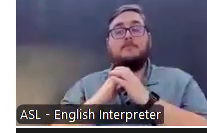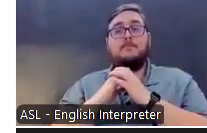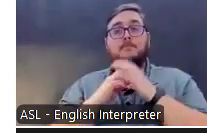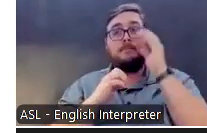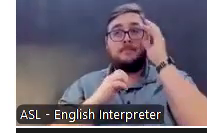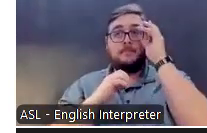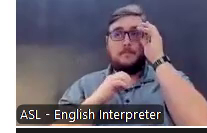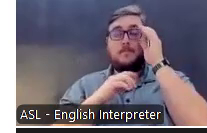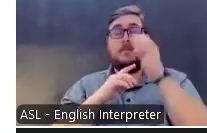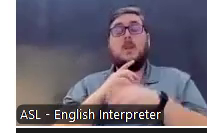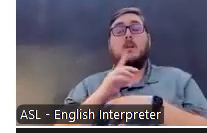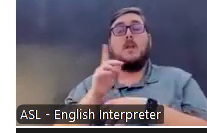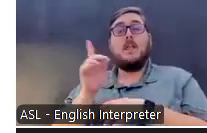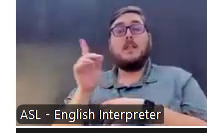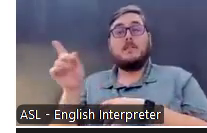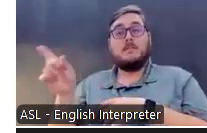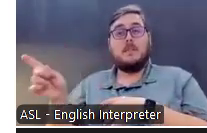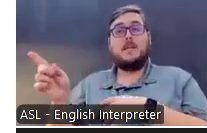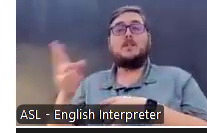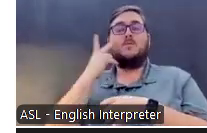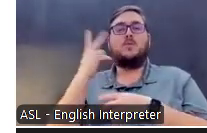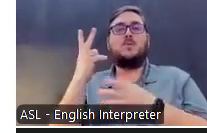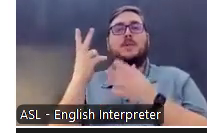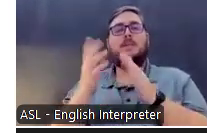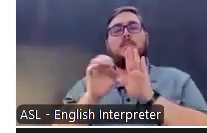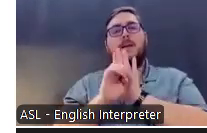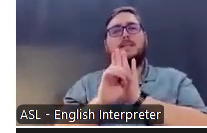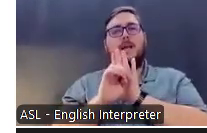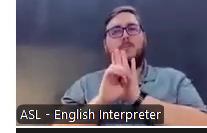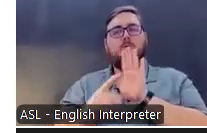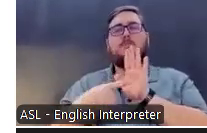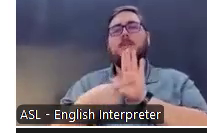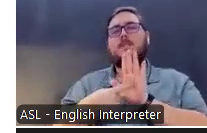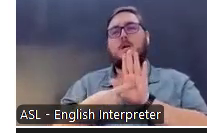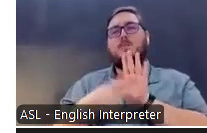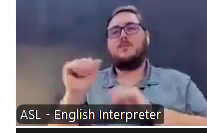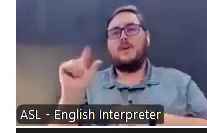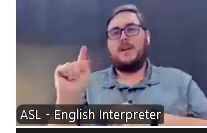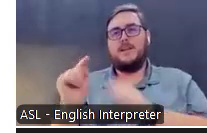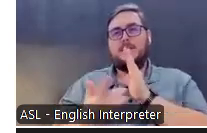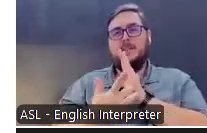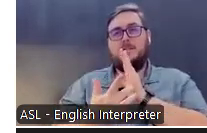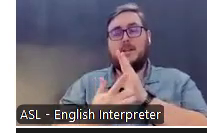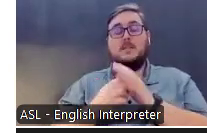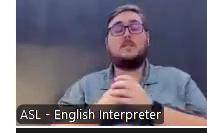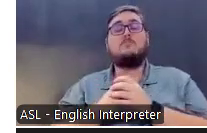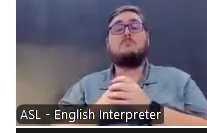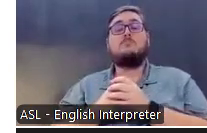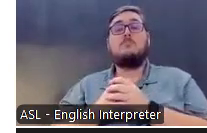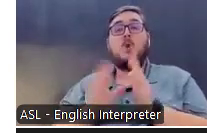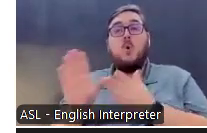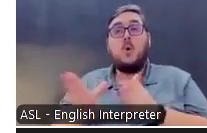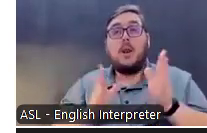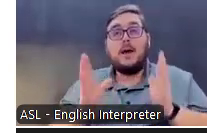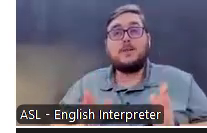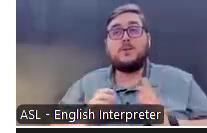And on this slide are some examples of AT devices: a graphic organizer,